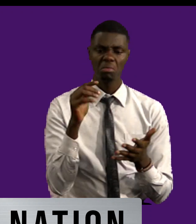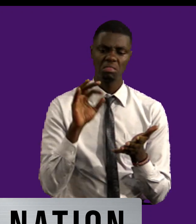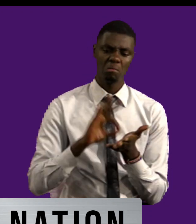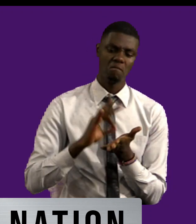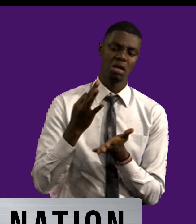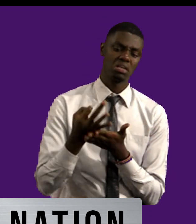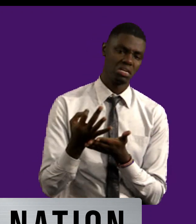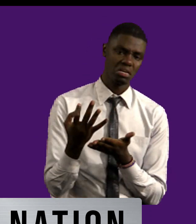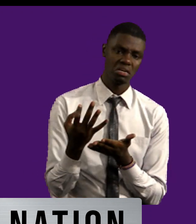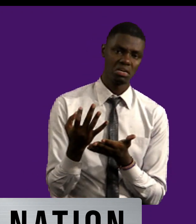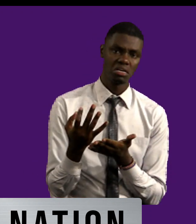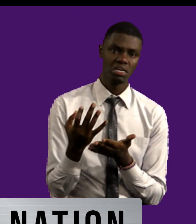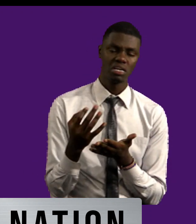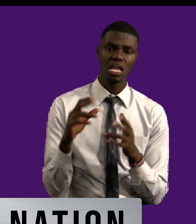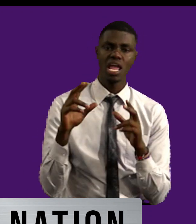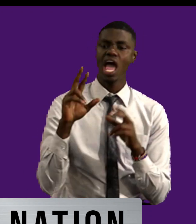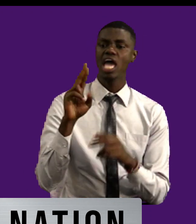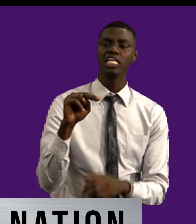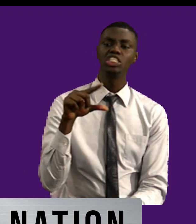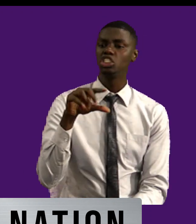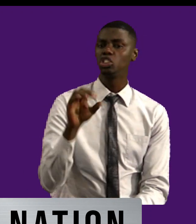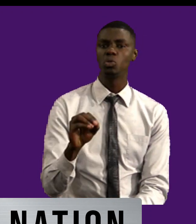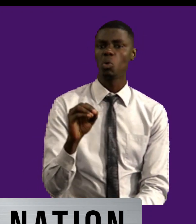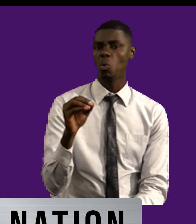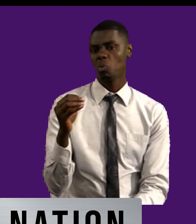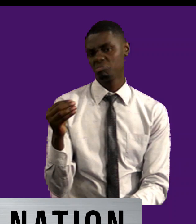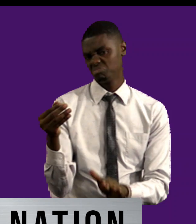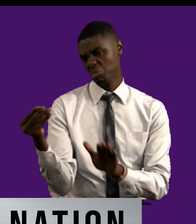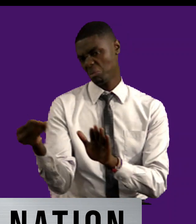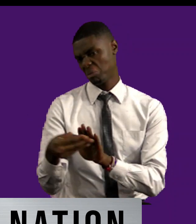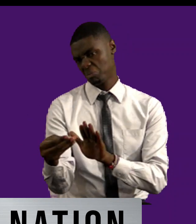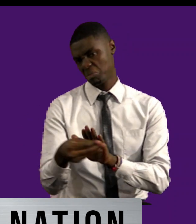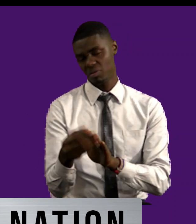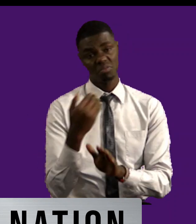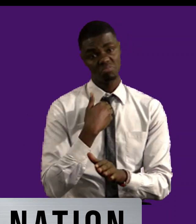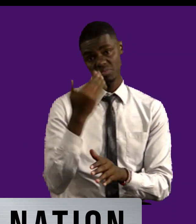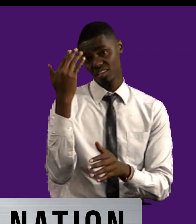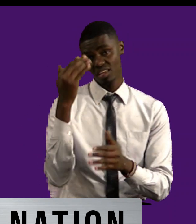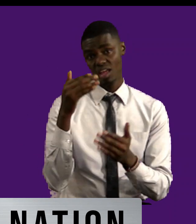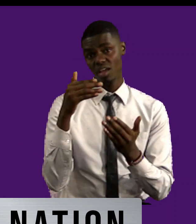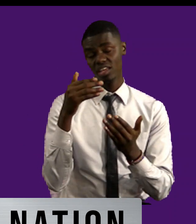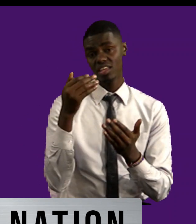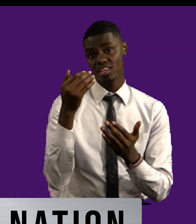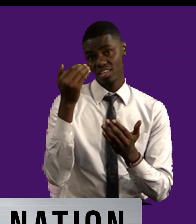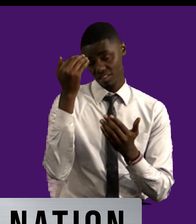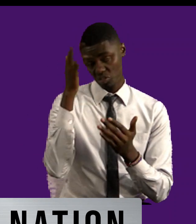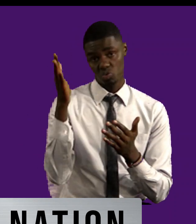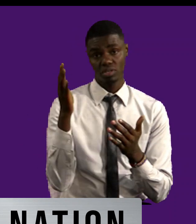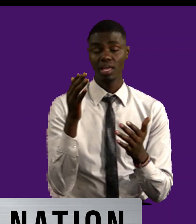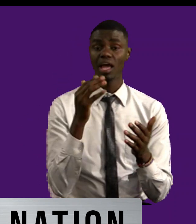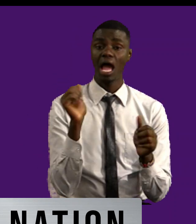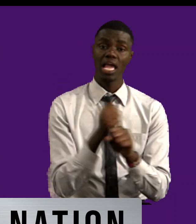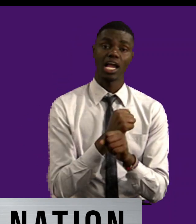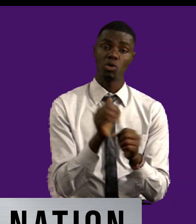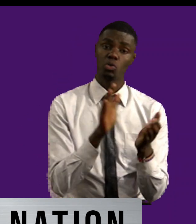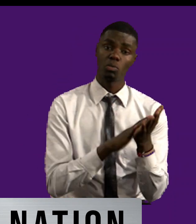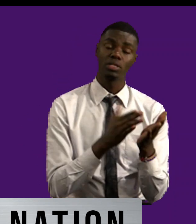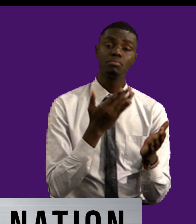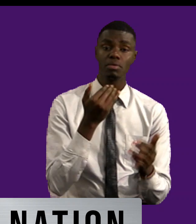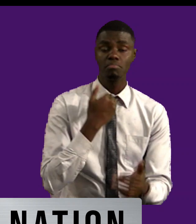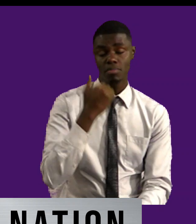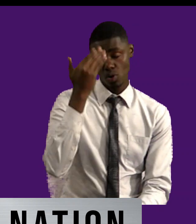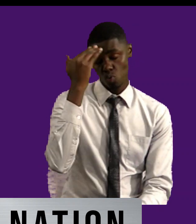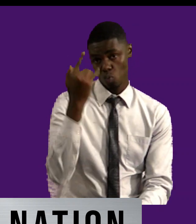some non-profit manenos around. I don't know much about it, and I cannot comment about it. All I know is